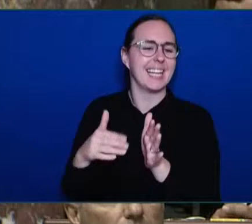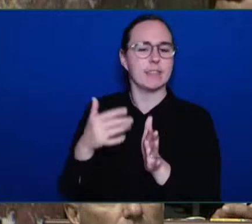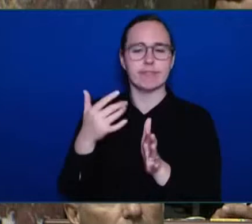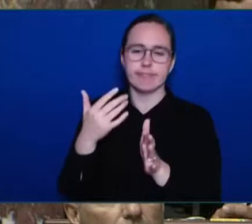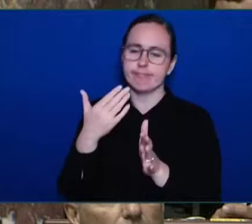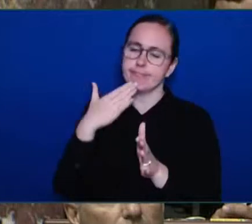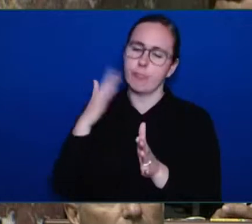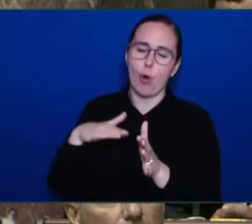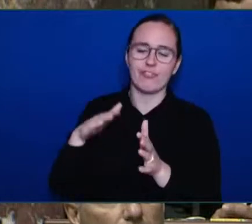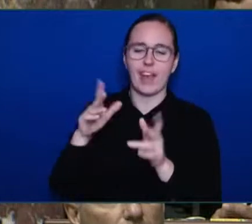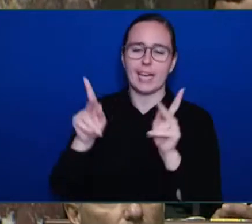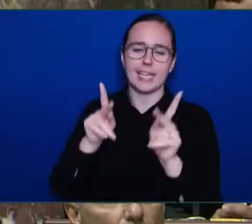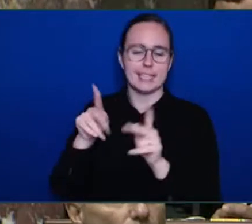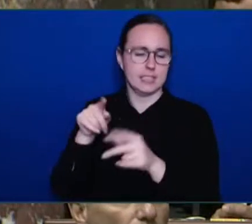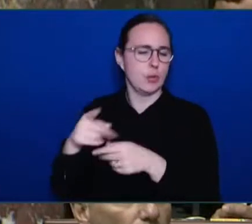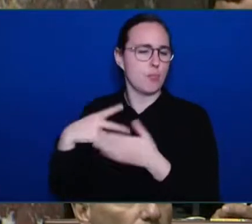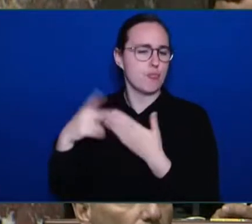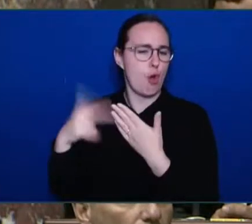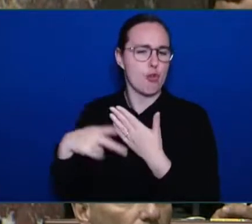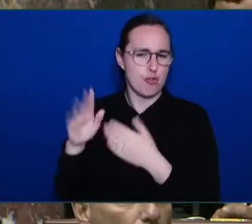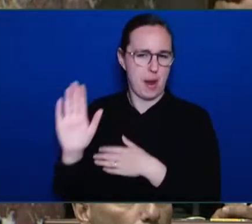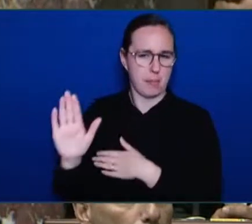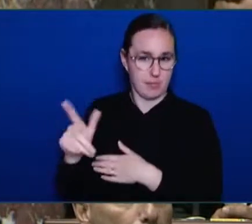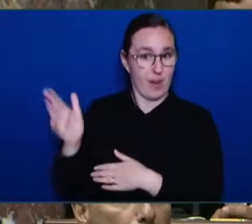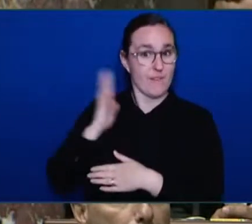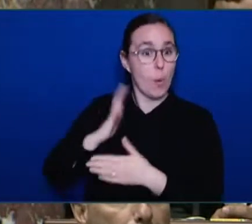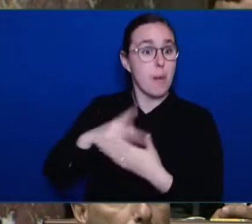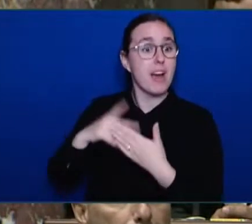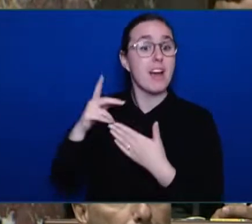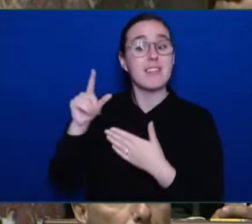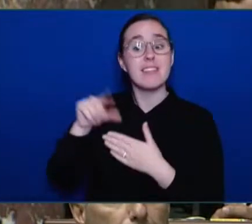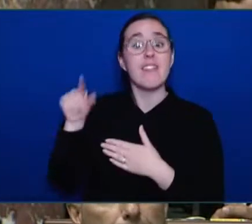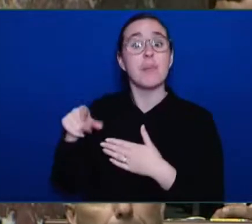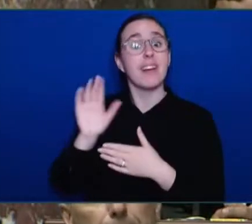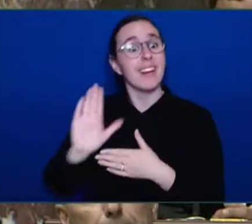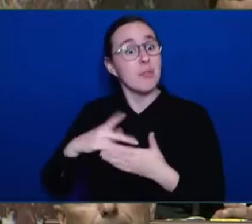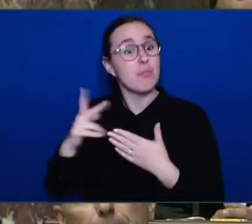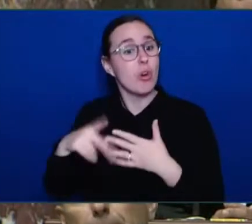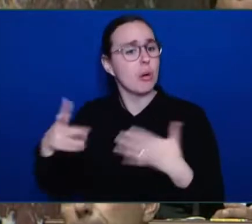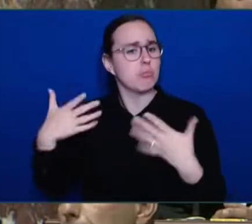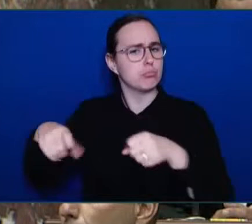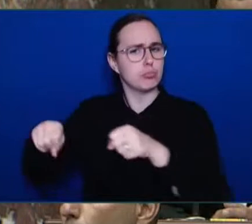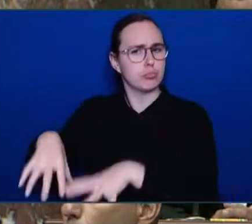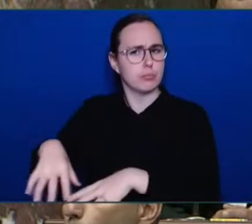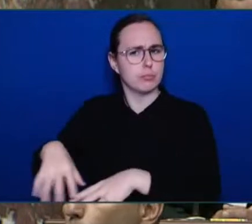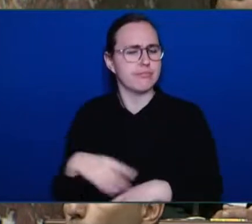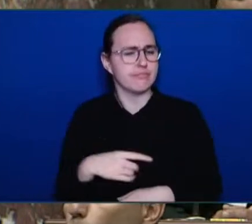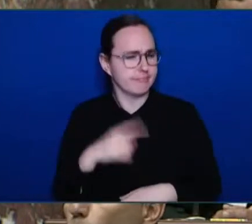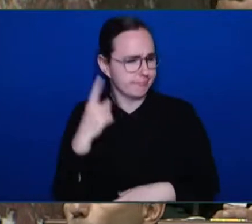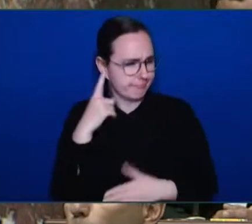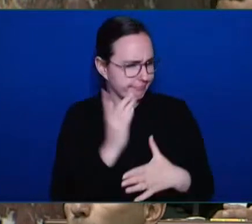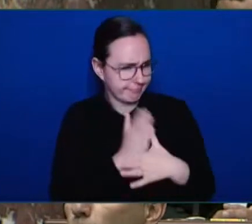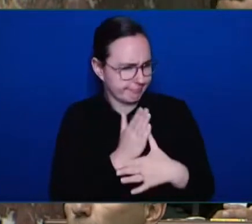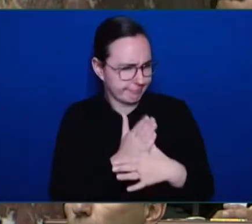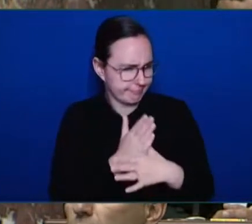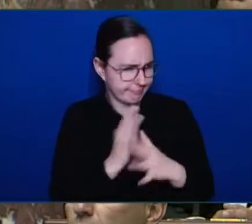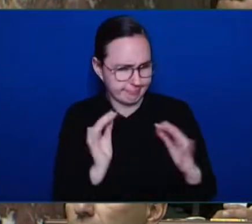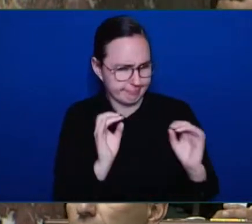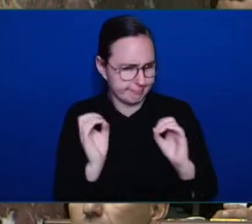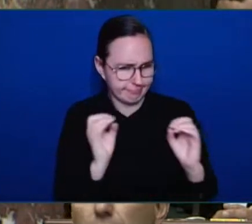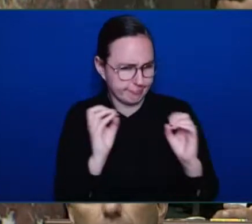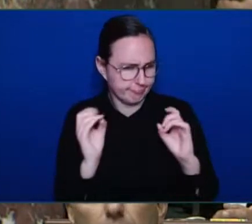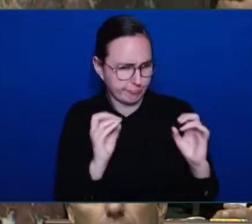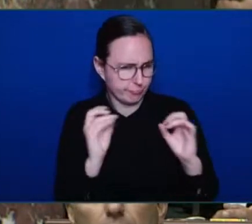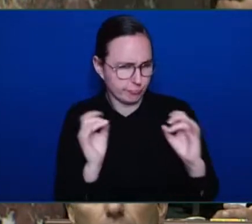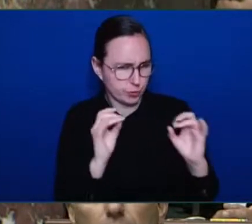We did bring it back. The learning opportunity. Attorney General will continue. Thank you, Mr. Speaker. The Repeat Offender Program, as it